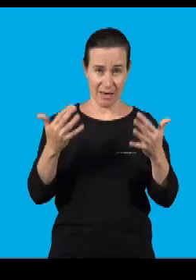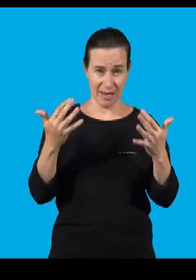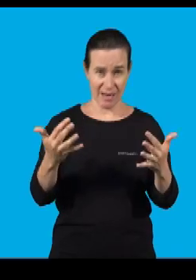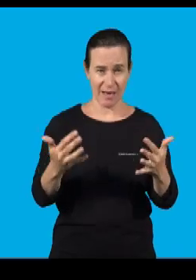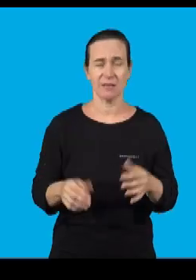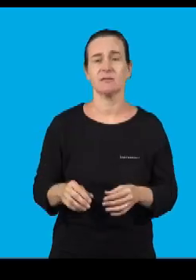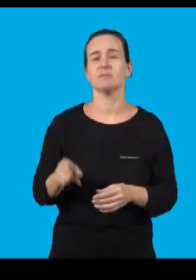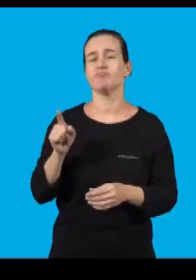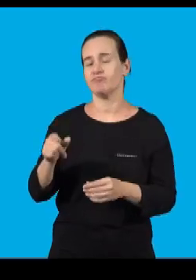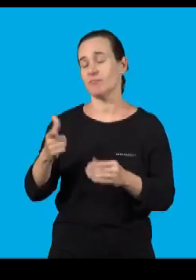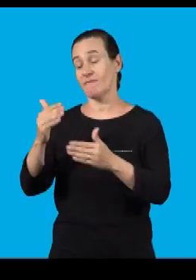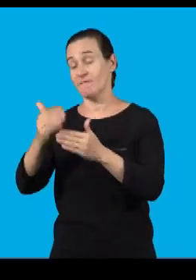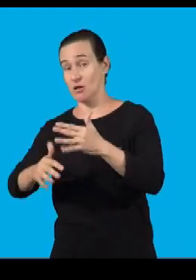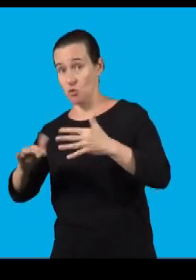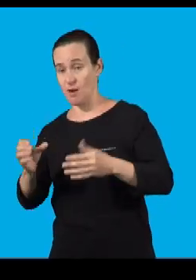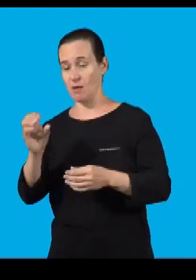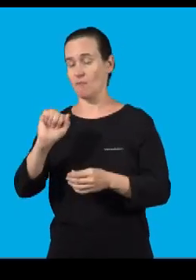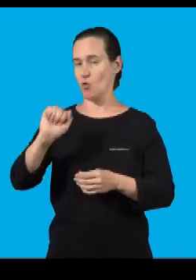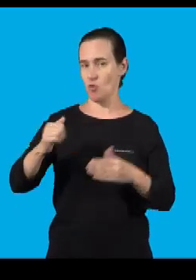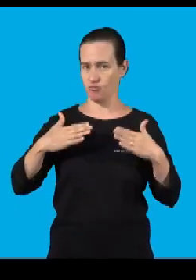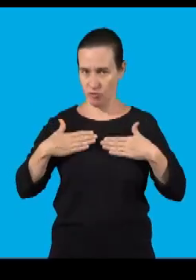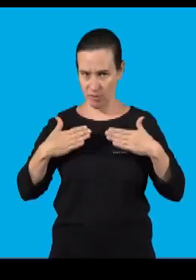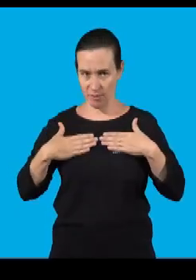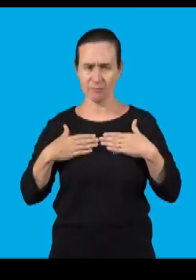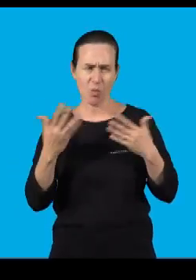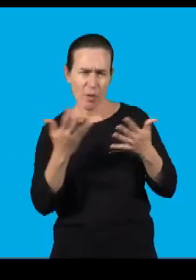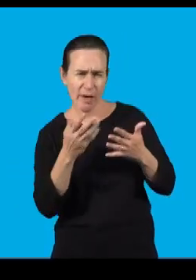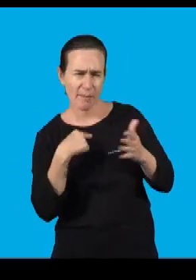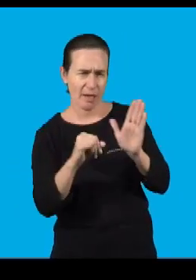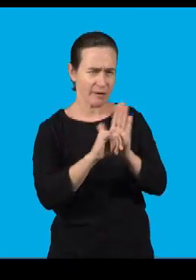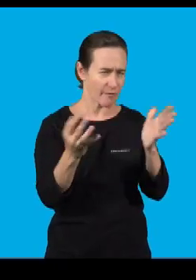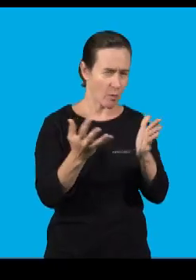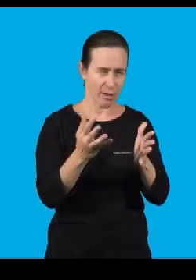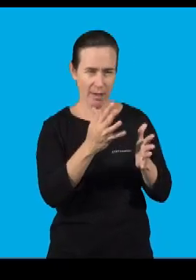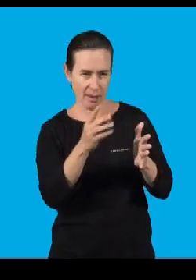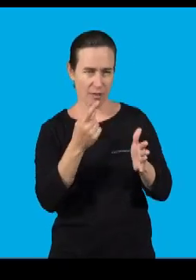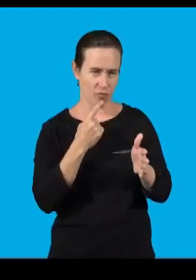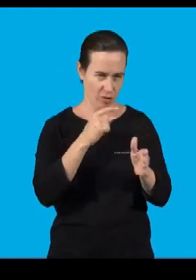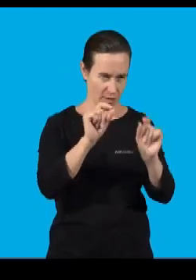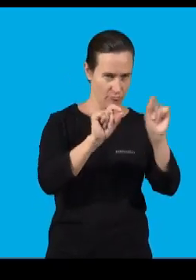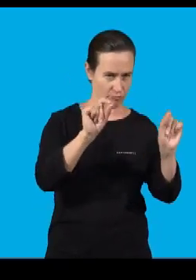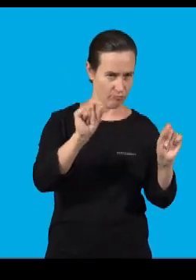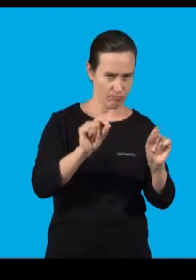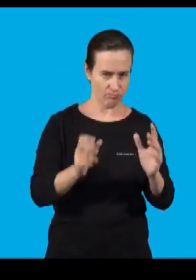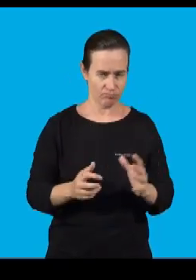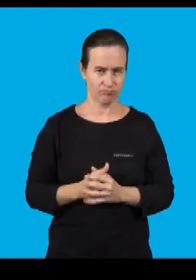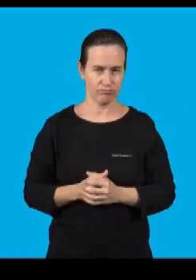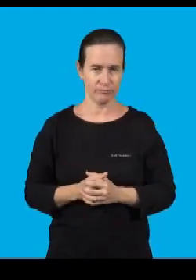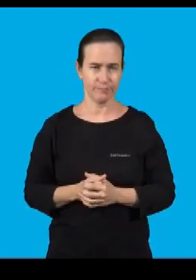it ends with of her breast. So we're going to lines 4 to 6. Let's just locate it. Let's go